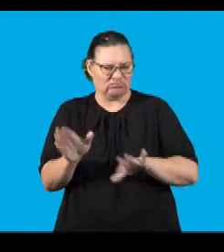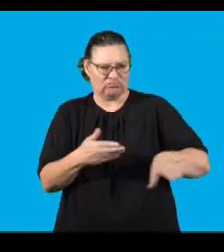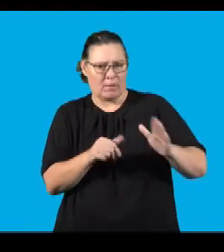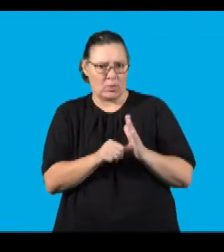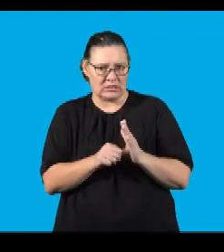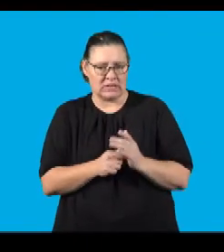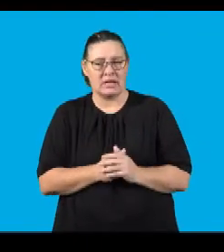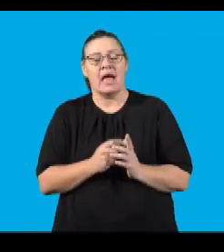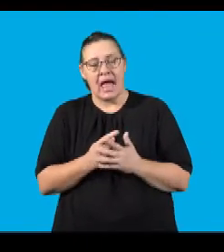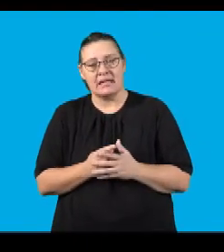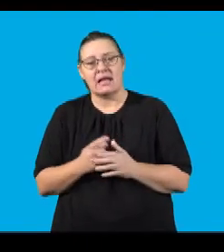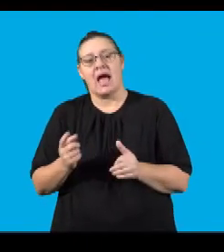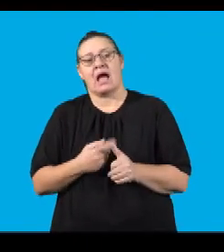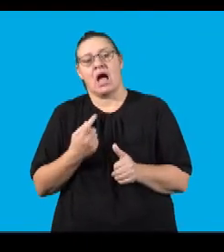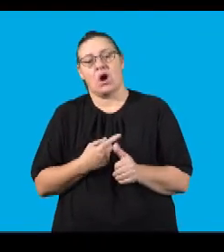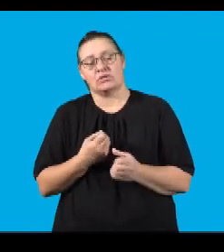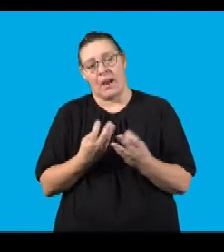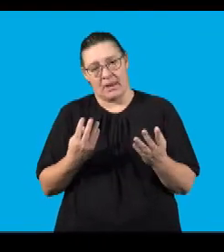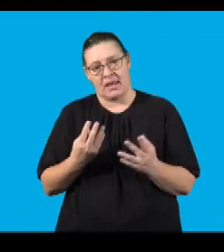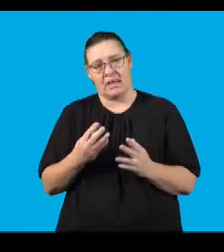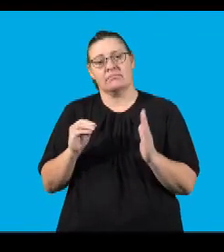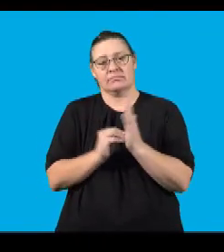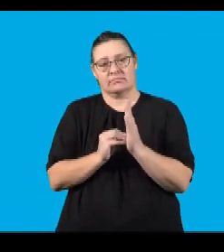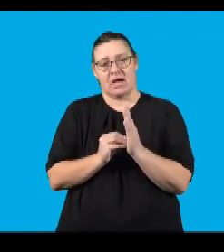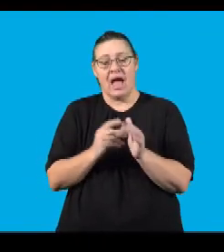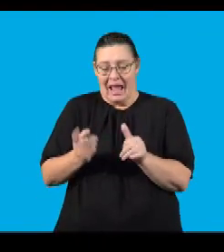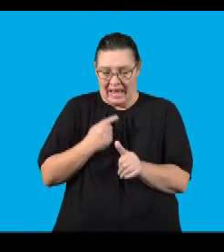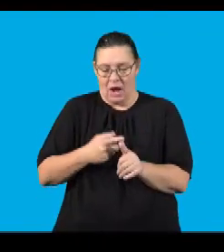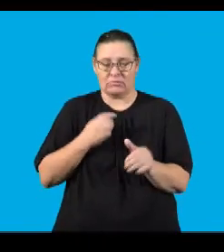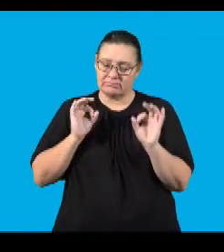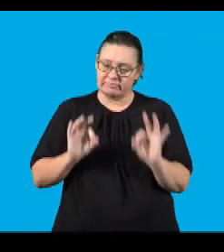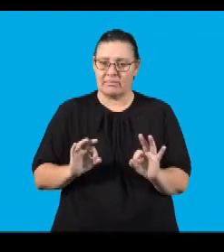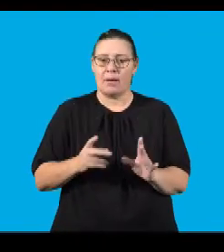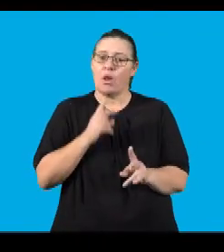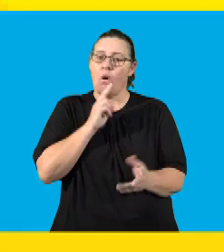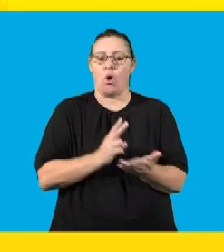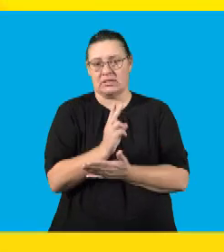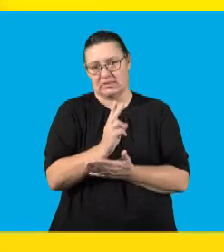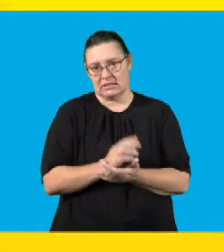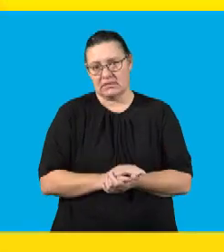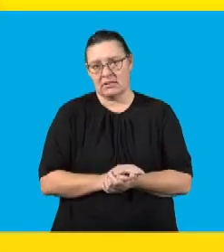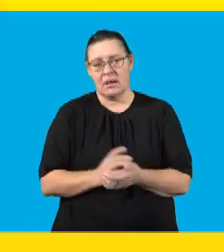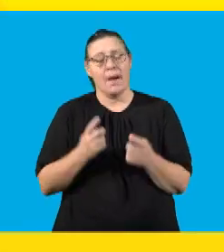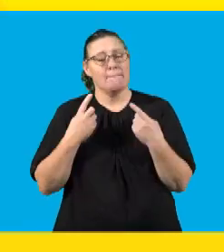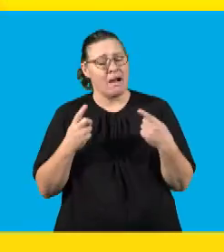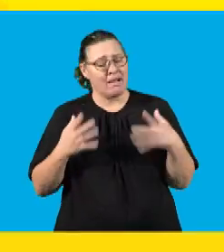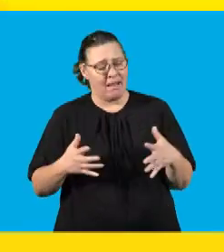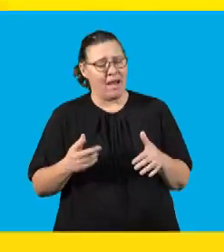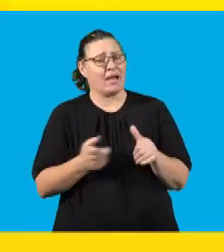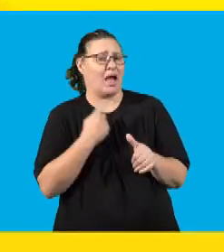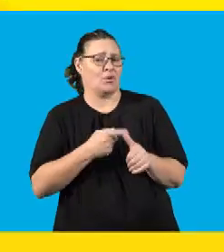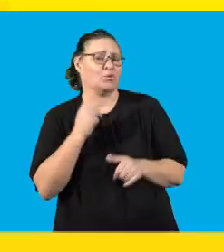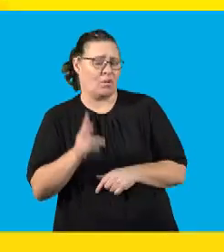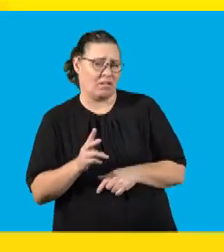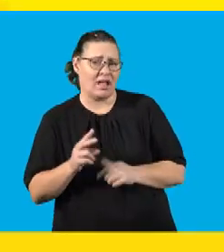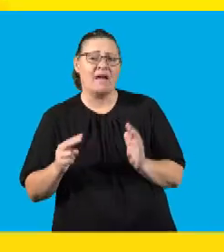don't bother with that, and then indicate the word count. Please, learners, be accurate in your counting and be honest. The marker will